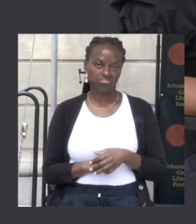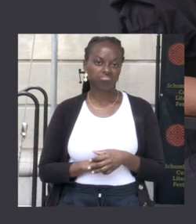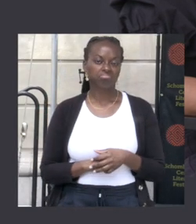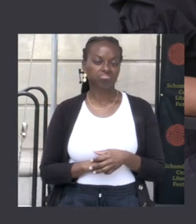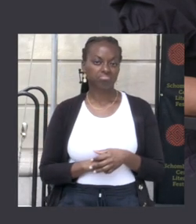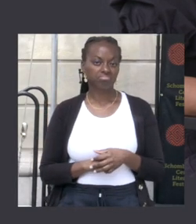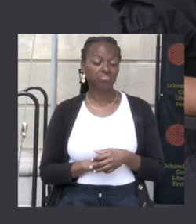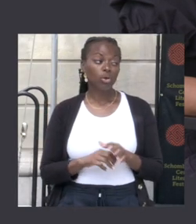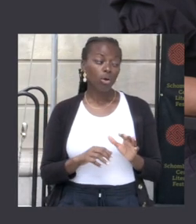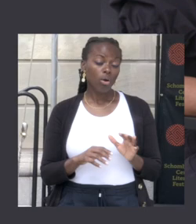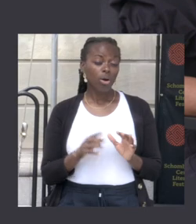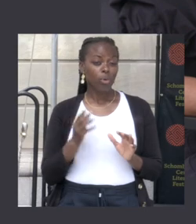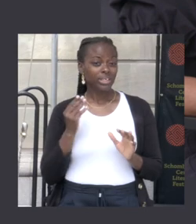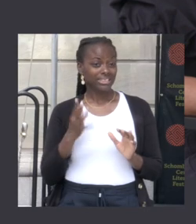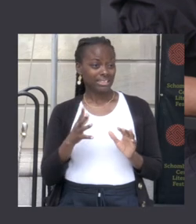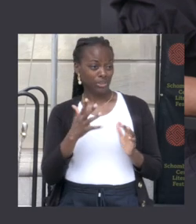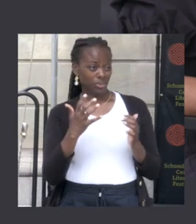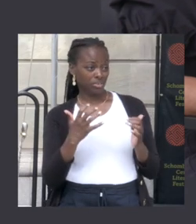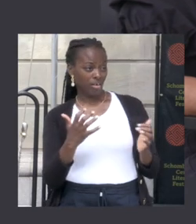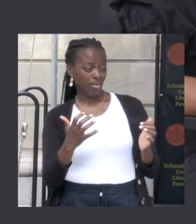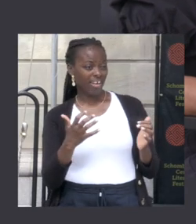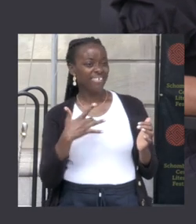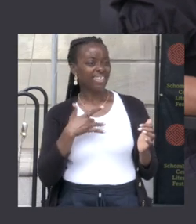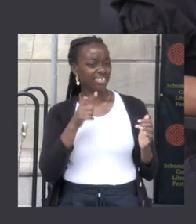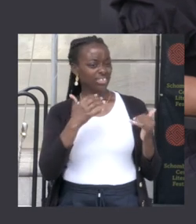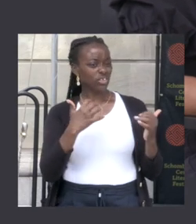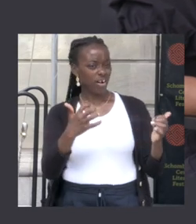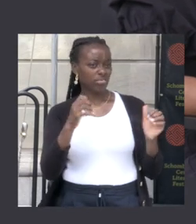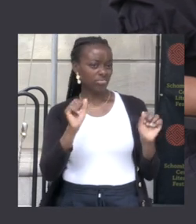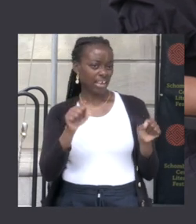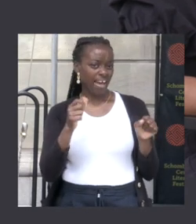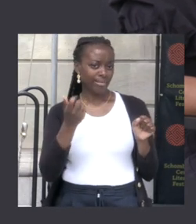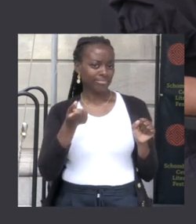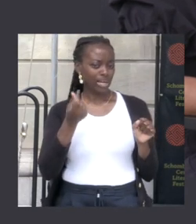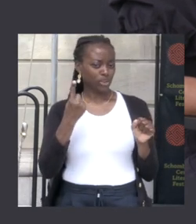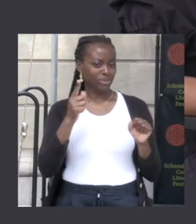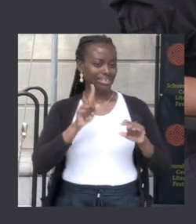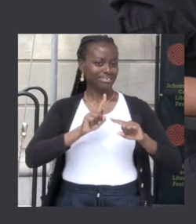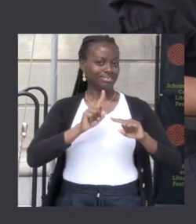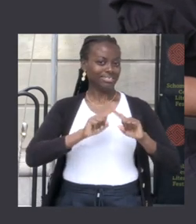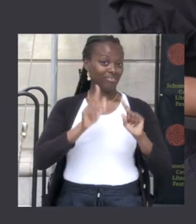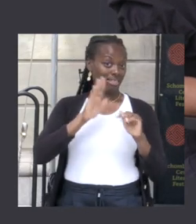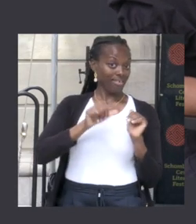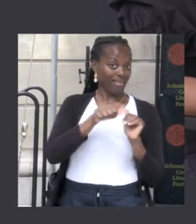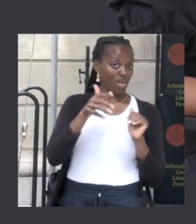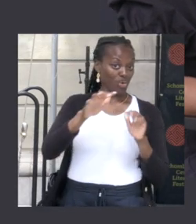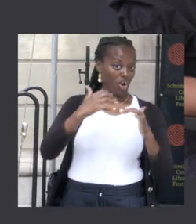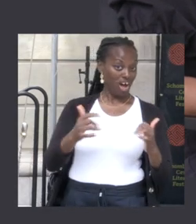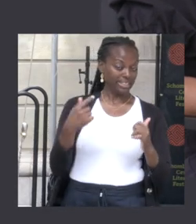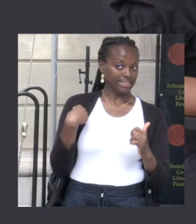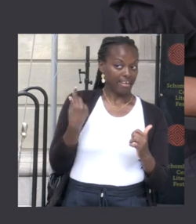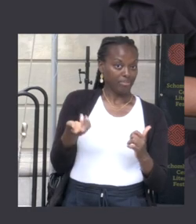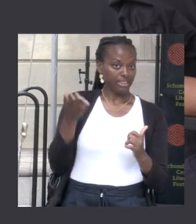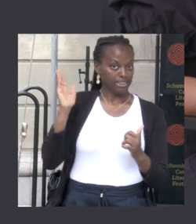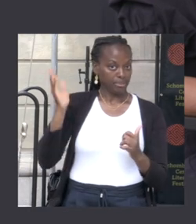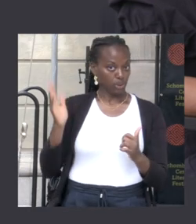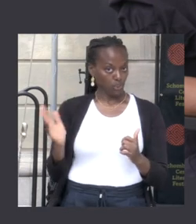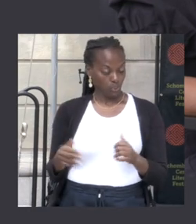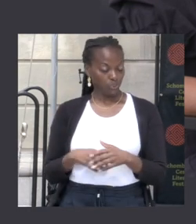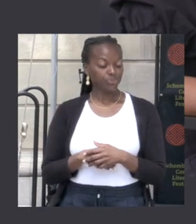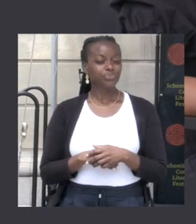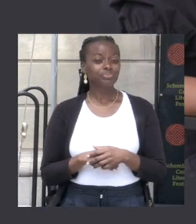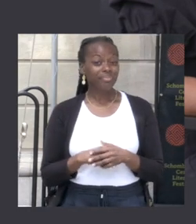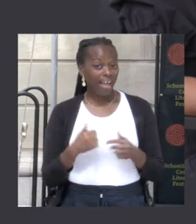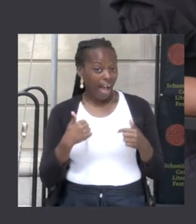want to say this to this audience, because I feel like this audience can hear it in a different way than a lot of other audiences I've been speaking to since October. I